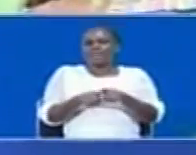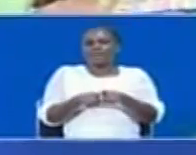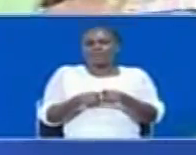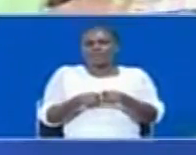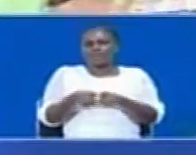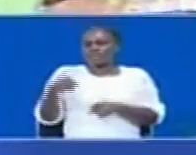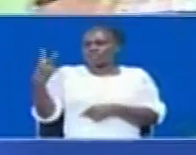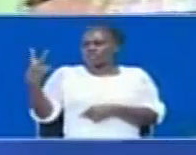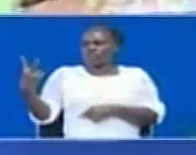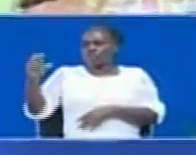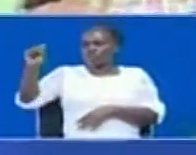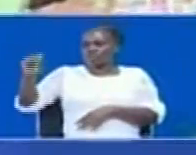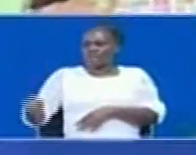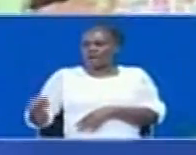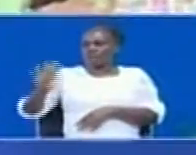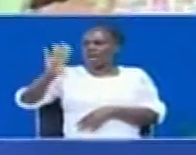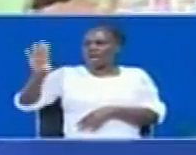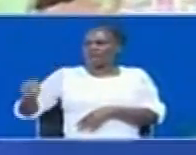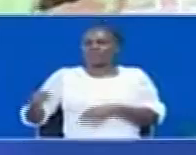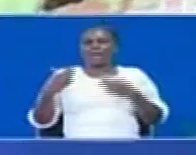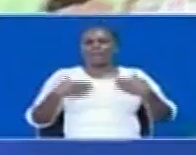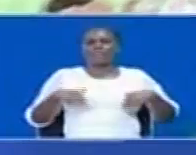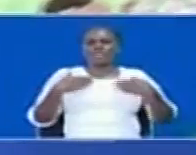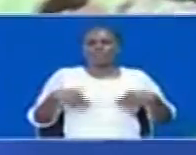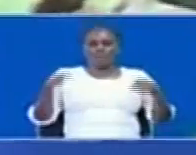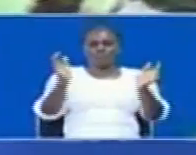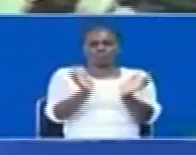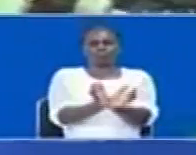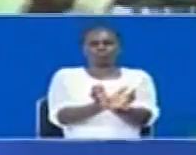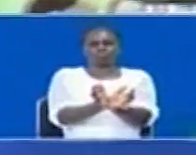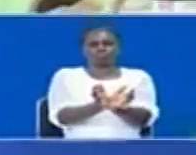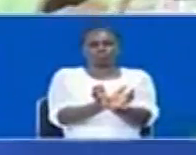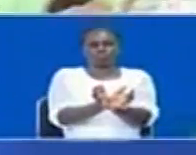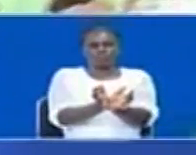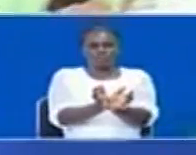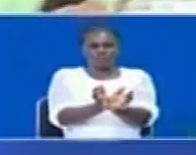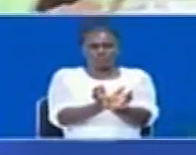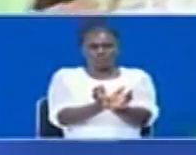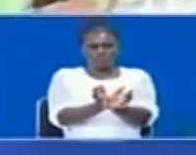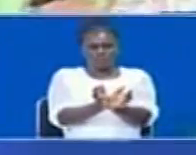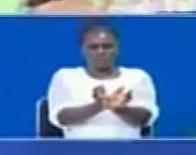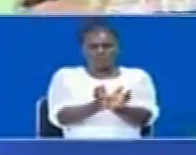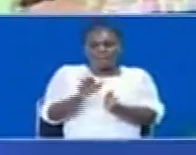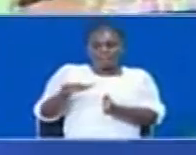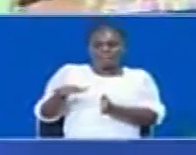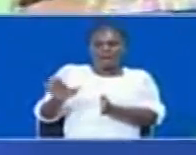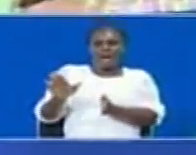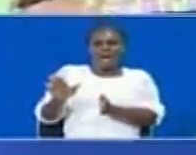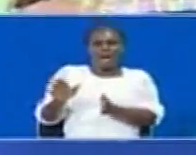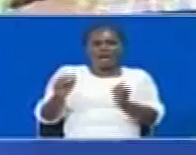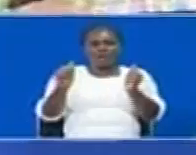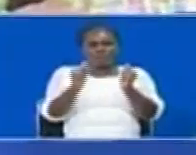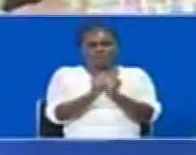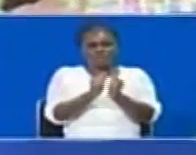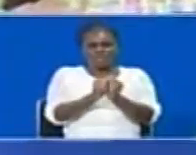South African nationals, Mark Anthony Favesh and Barend David, who were accomplices of